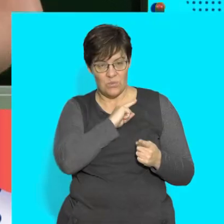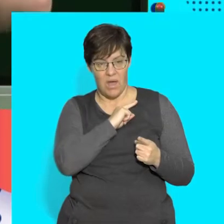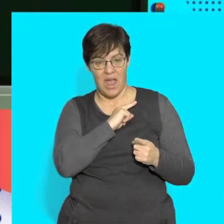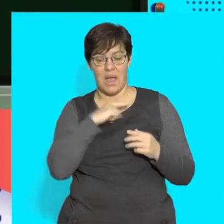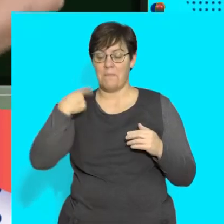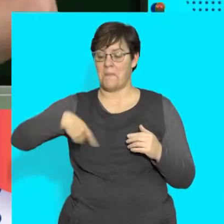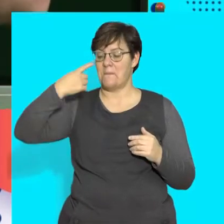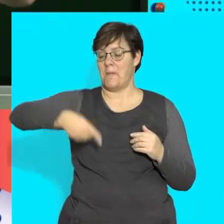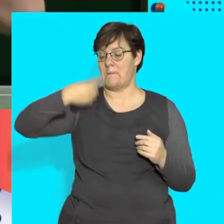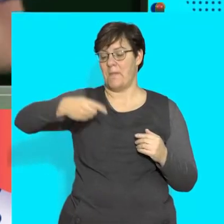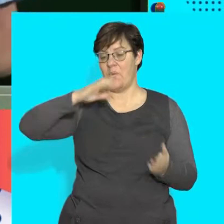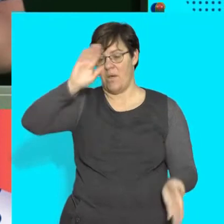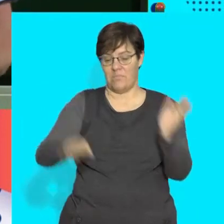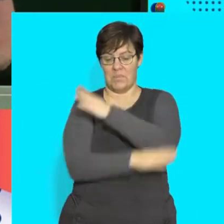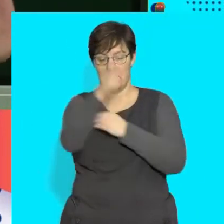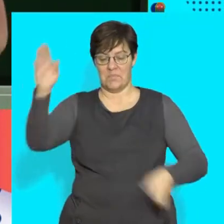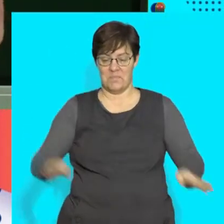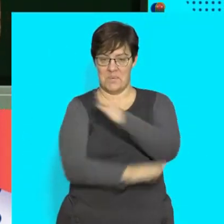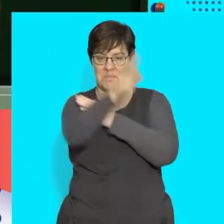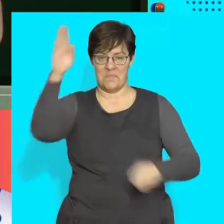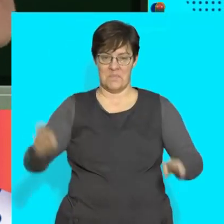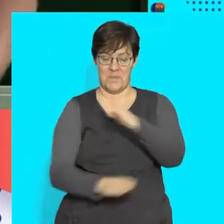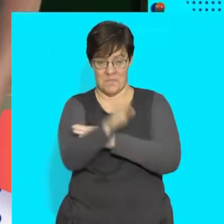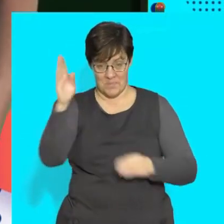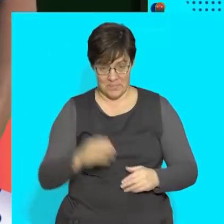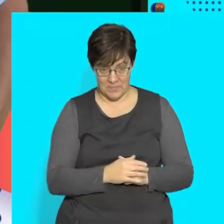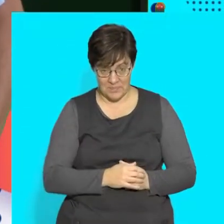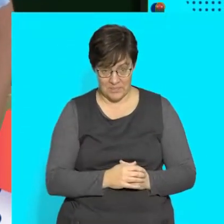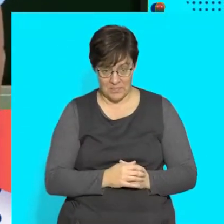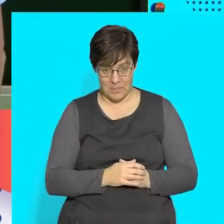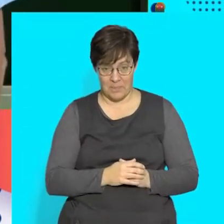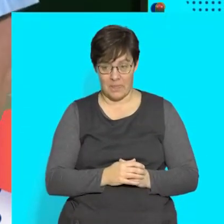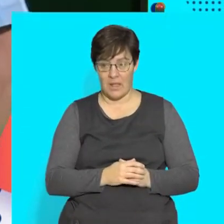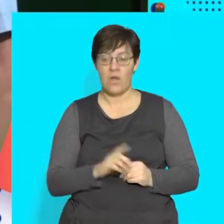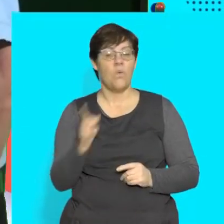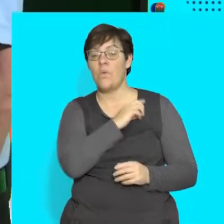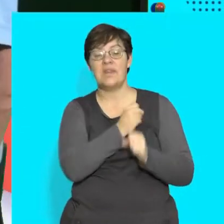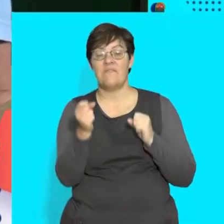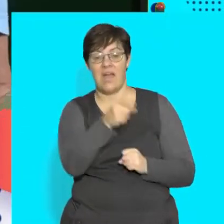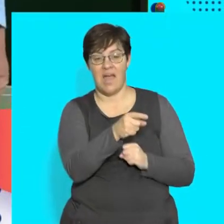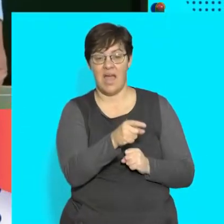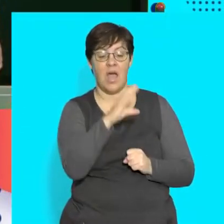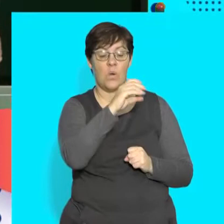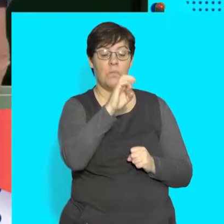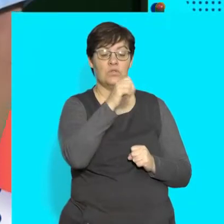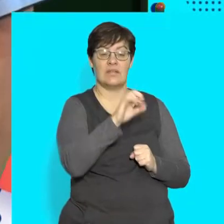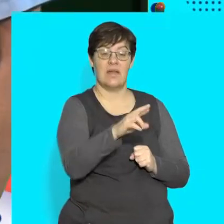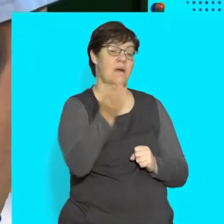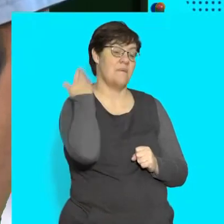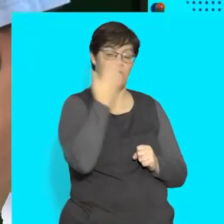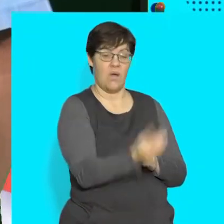that allows it to carry on spinning. The other important thing that you need to notice, if we didn't have